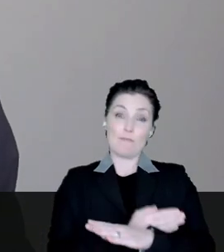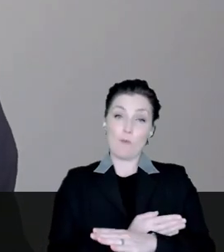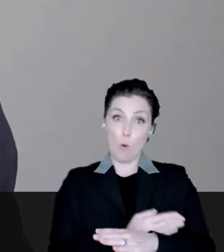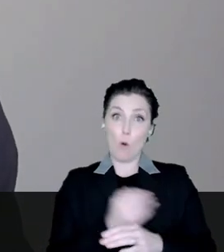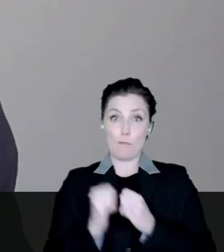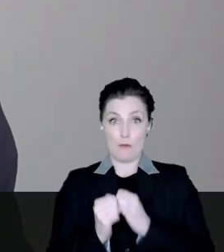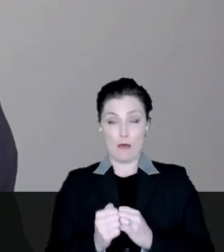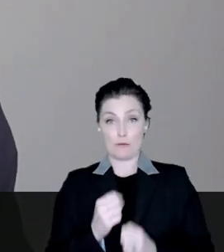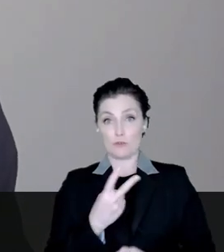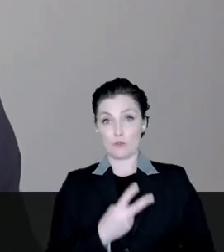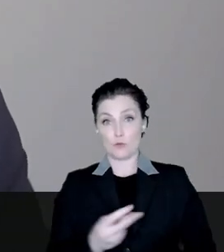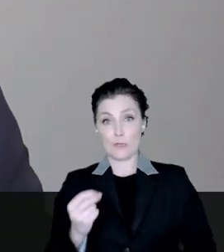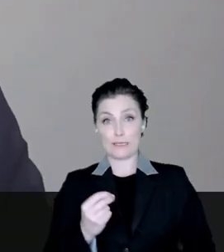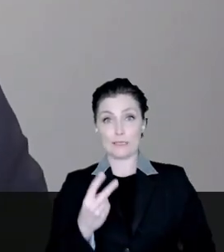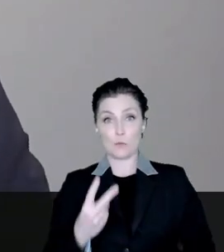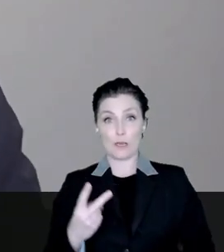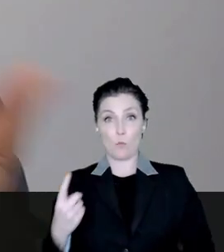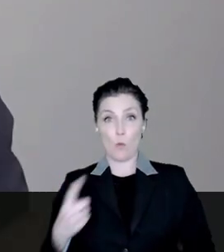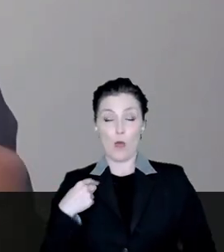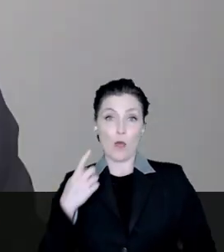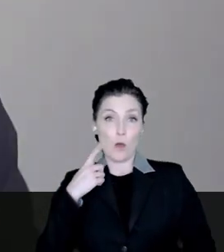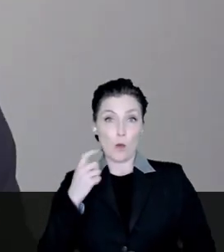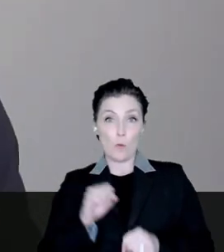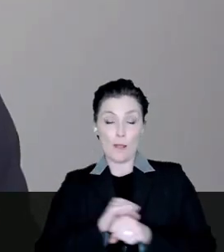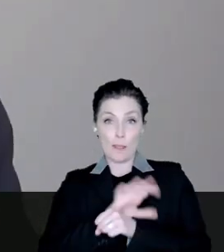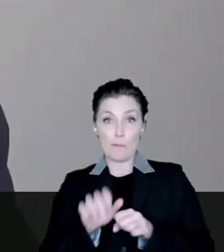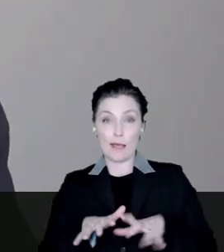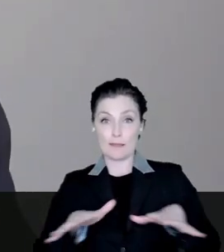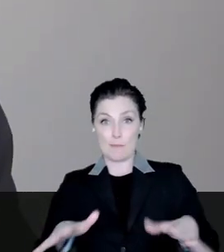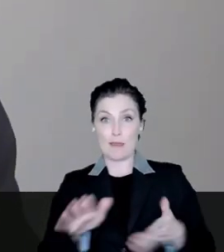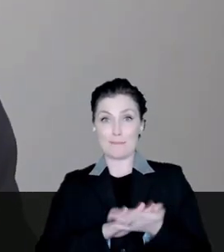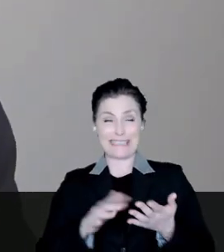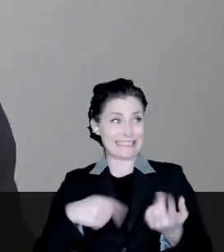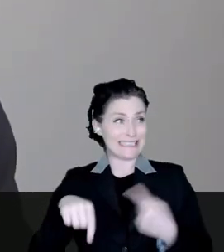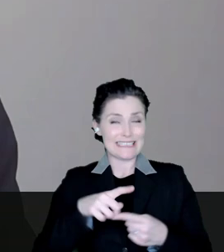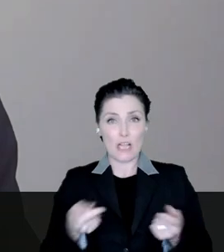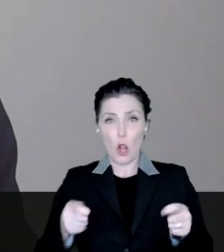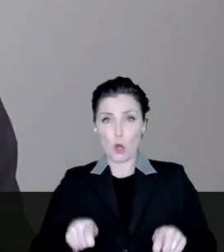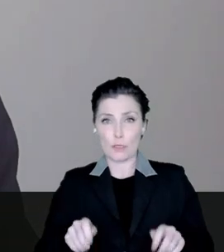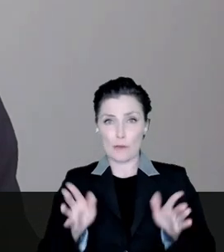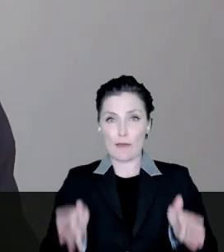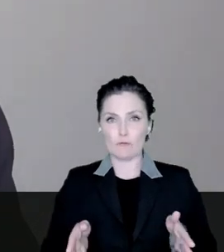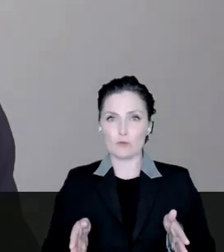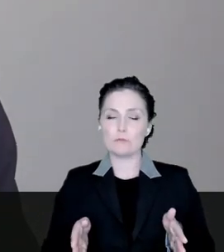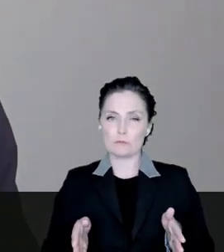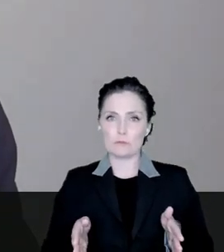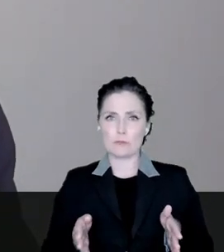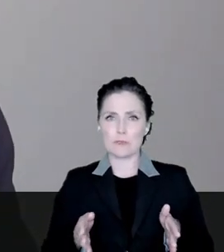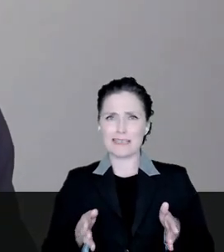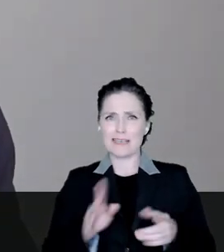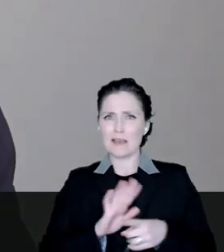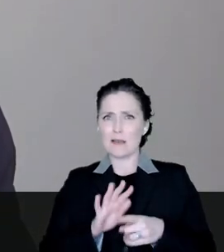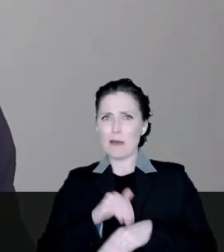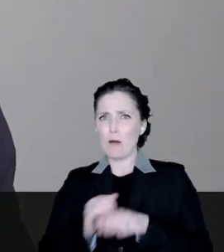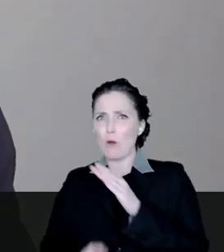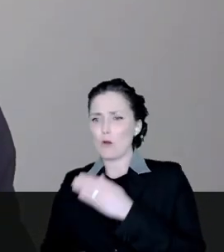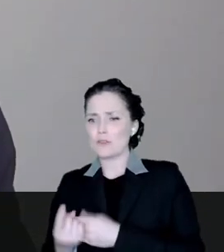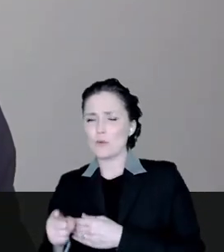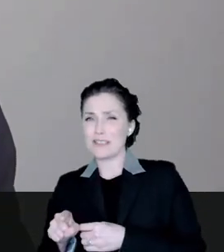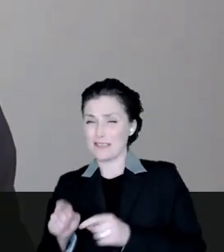pandemic led to a lockdown, about the consequences, particularly on women who are